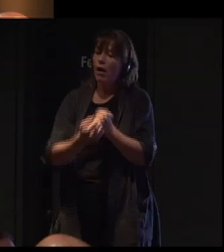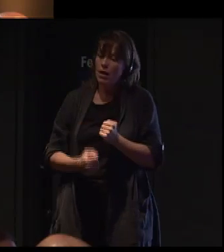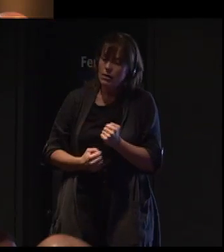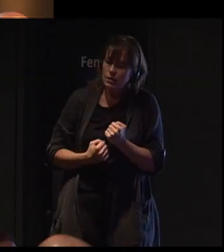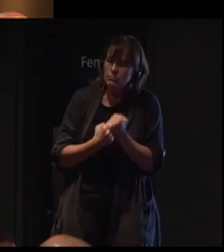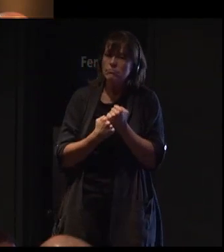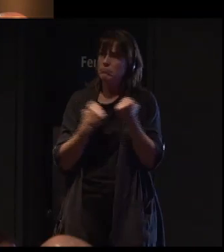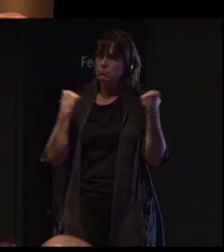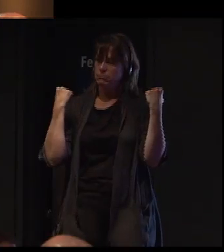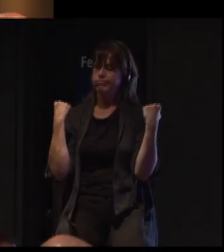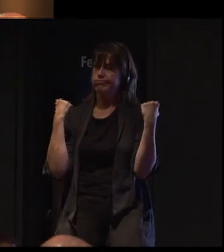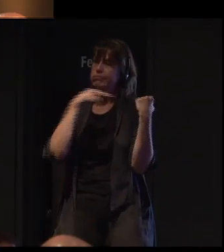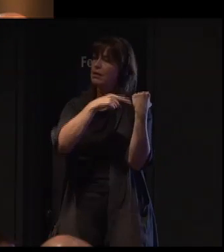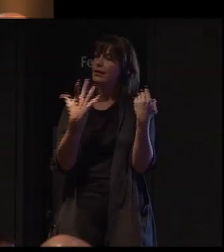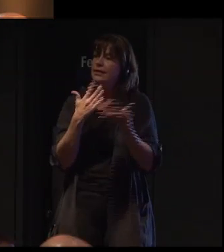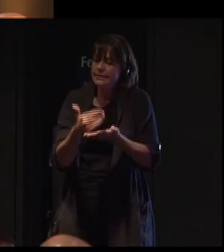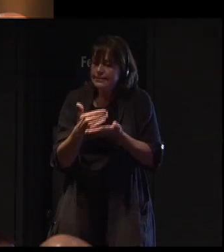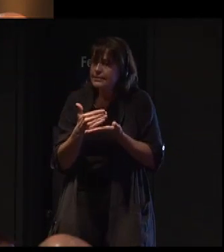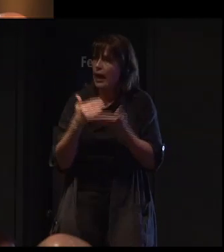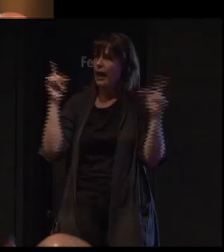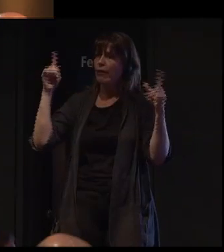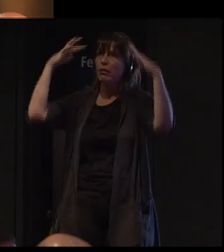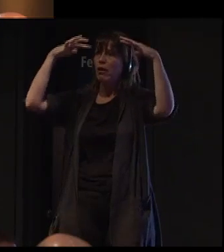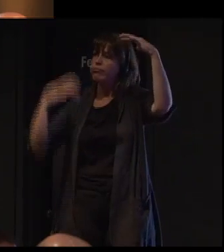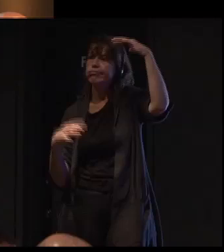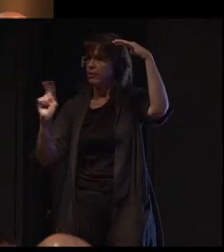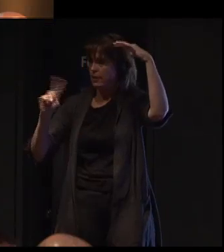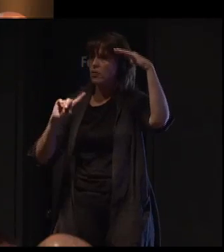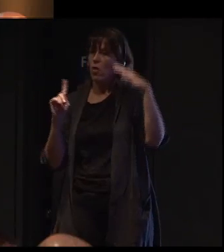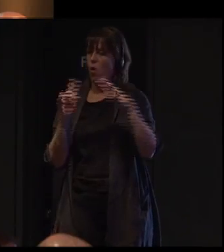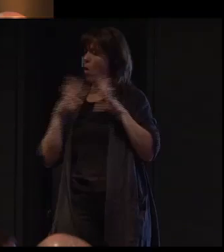the foundation layers that should be not that clearly visible to everybody.